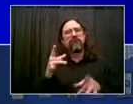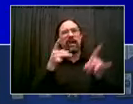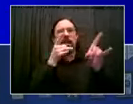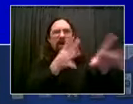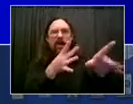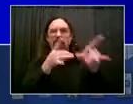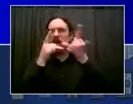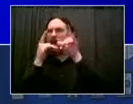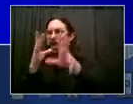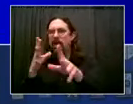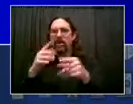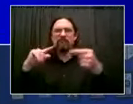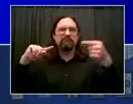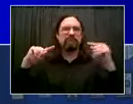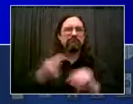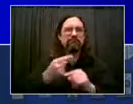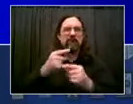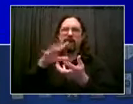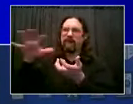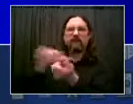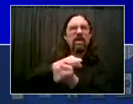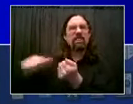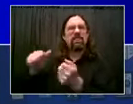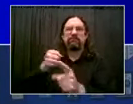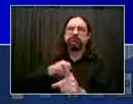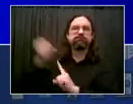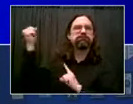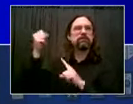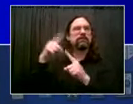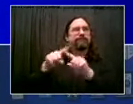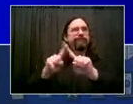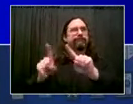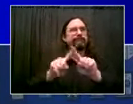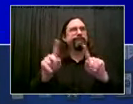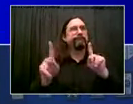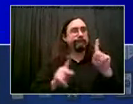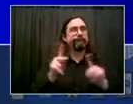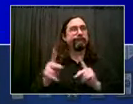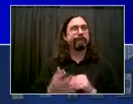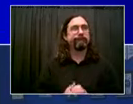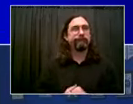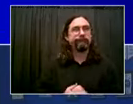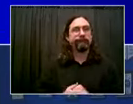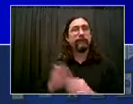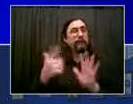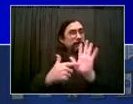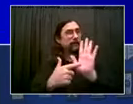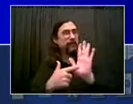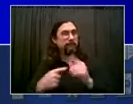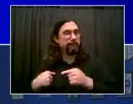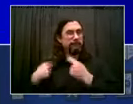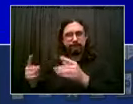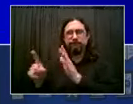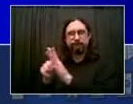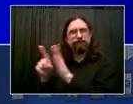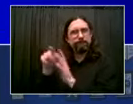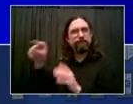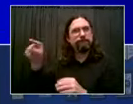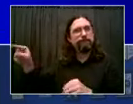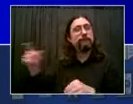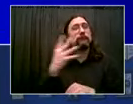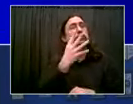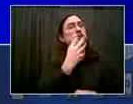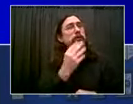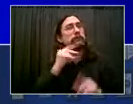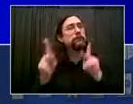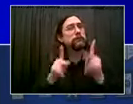of the Jewish community who have really felt hurt in every way to see people attacked simply because of who they are, because